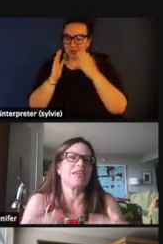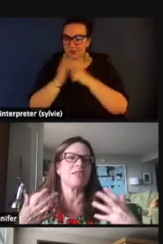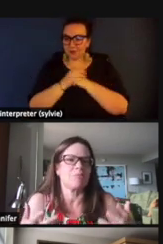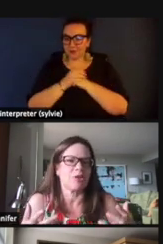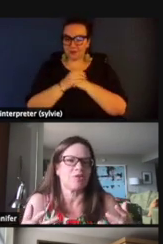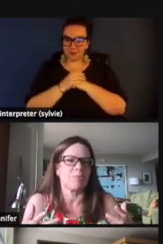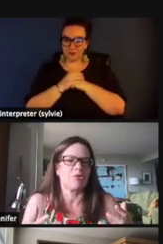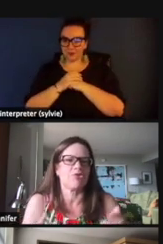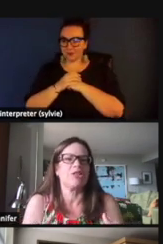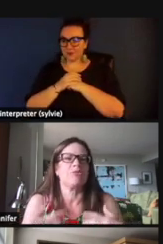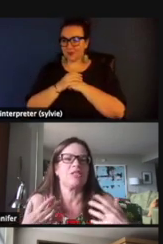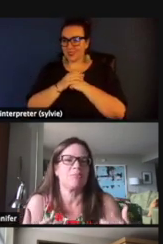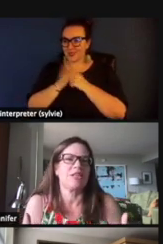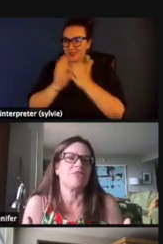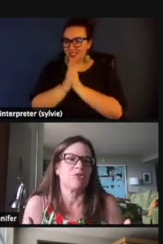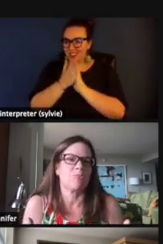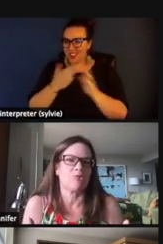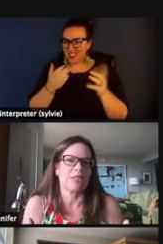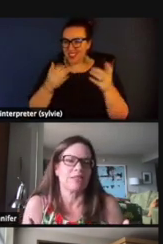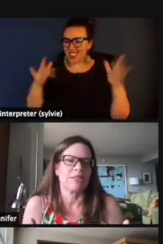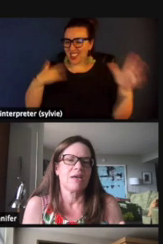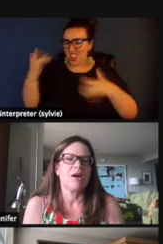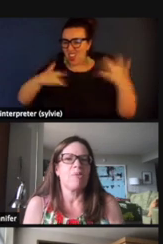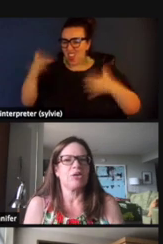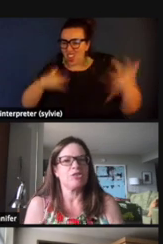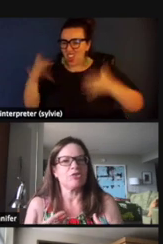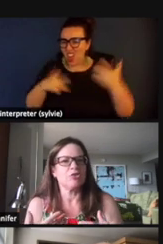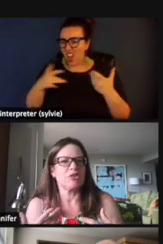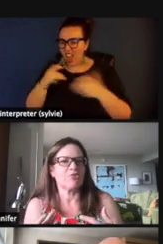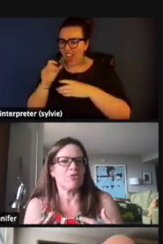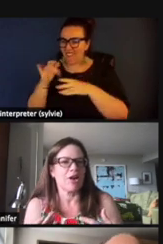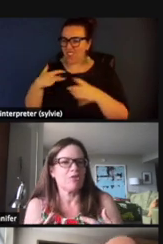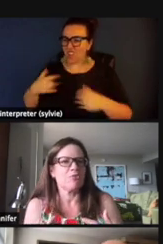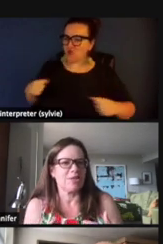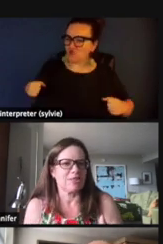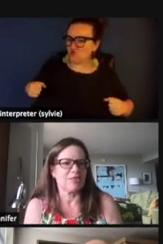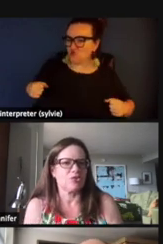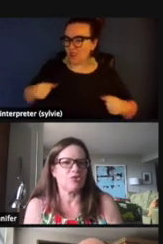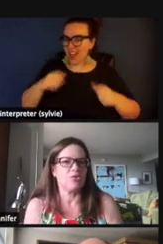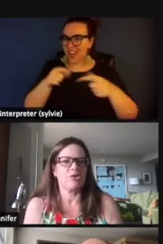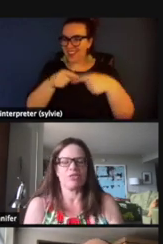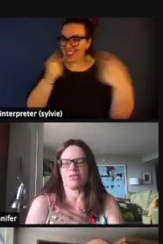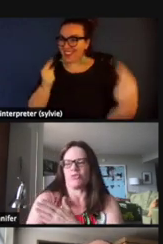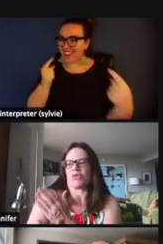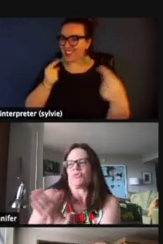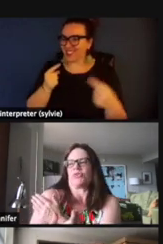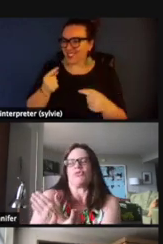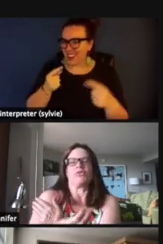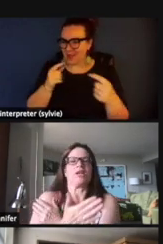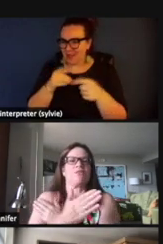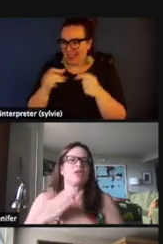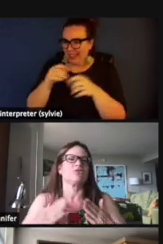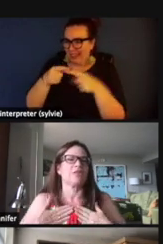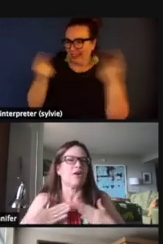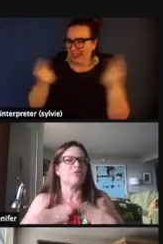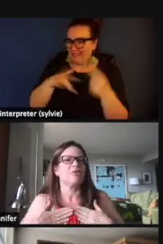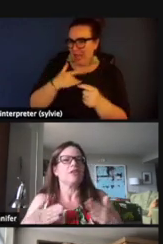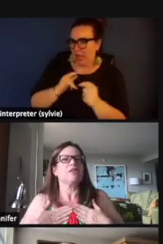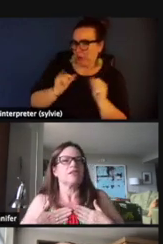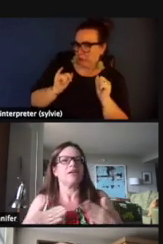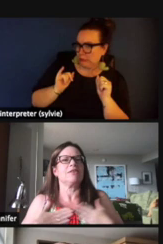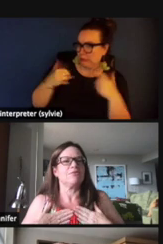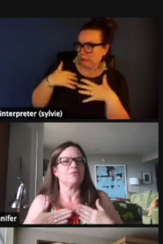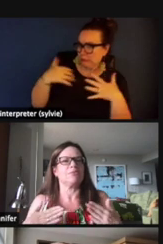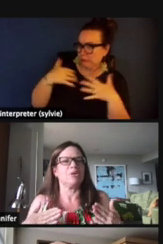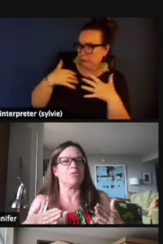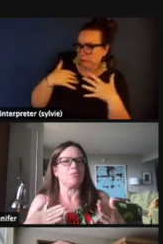they're psyching themselves up. They're trying to intimidate their opponent, but it's also done for other reasons too. And you'll see they'll you know, you kind of hit yourself